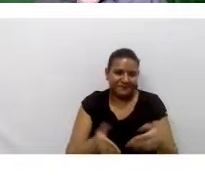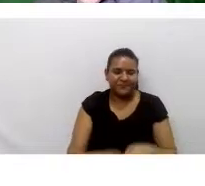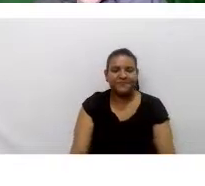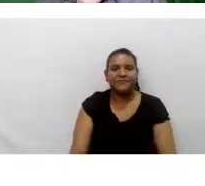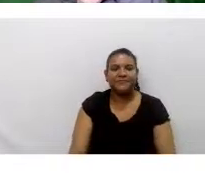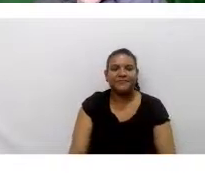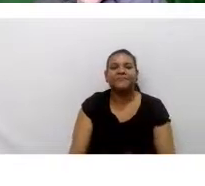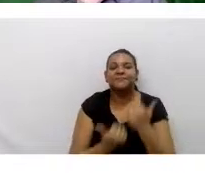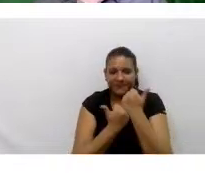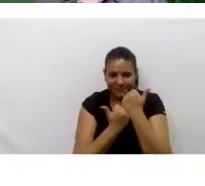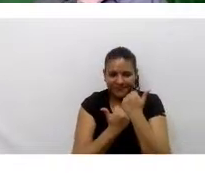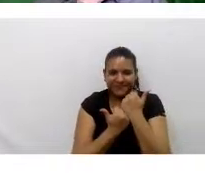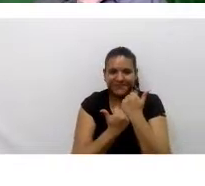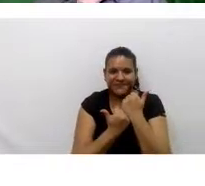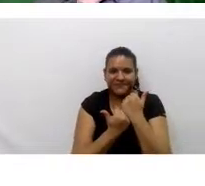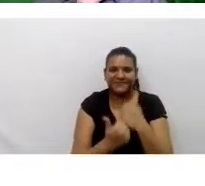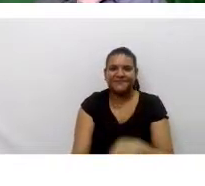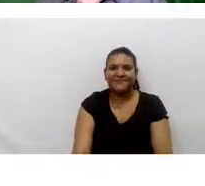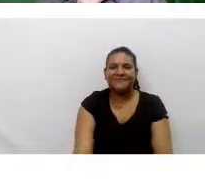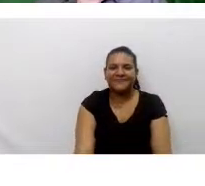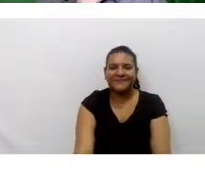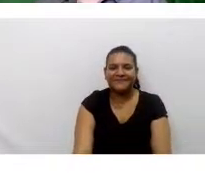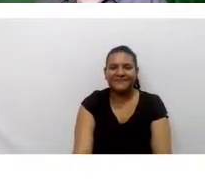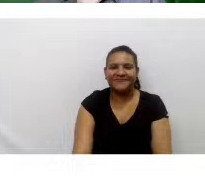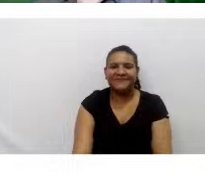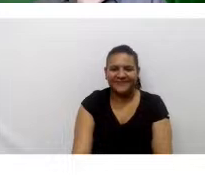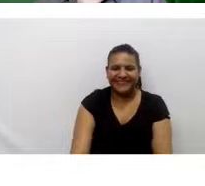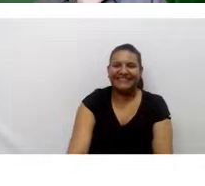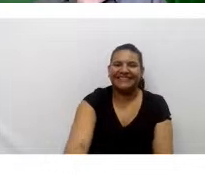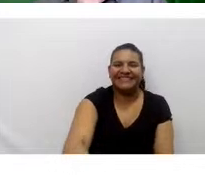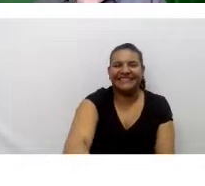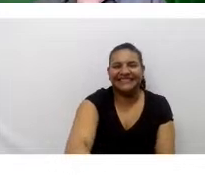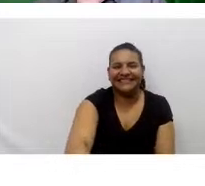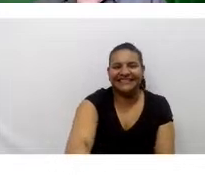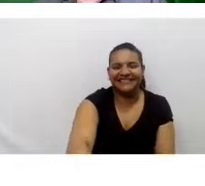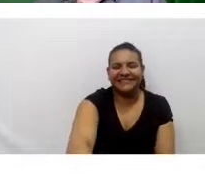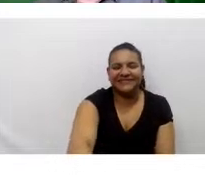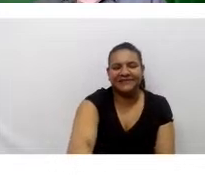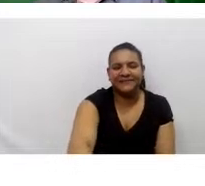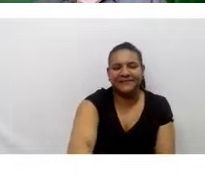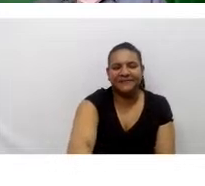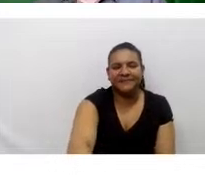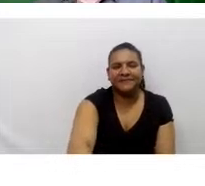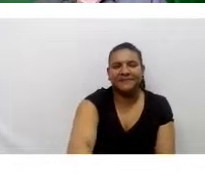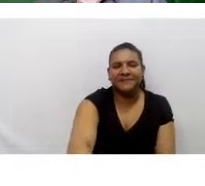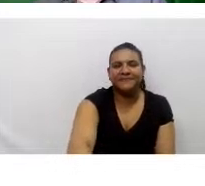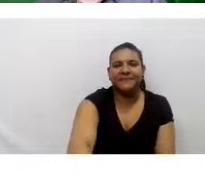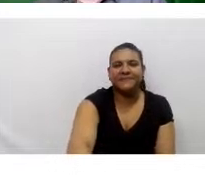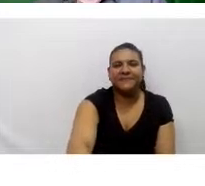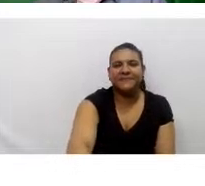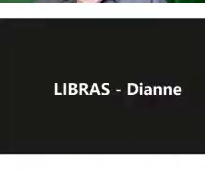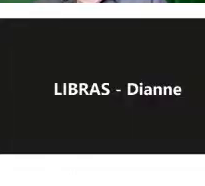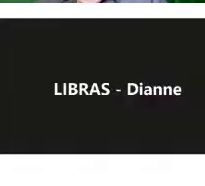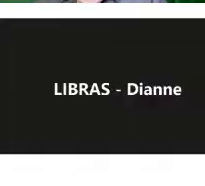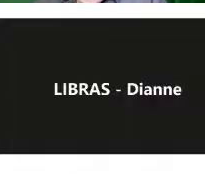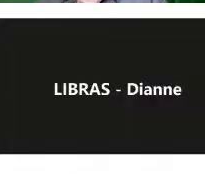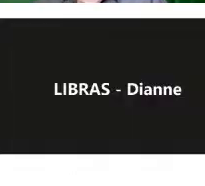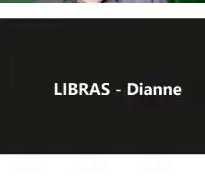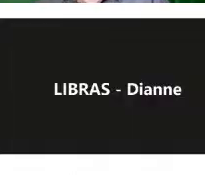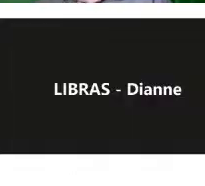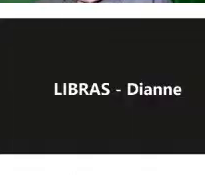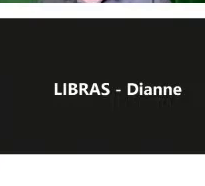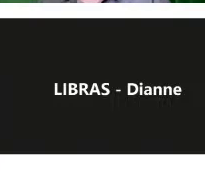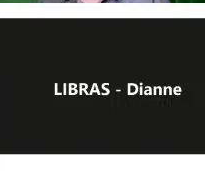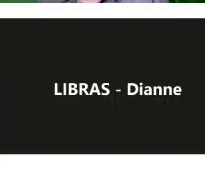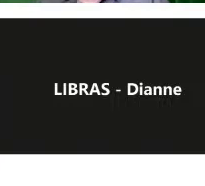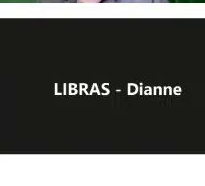getting any words on the page at all, unable to transfer their thoughts, well, they could speak